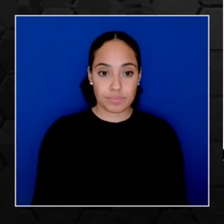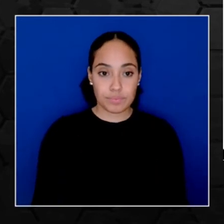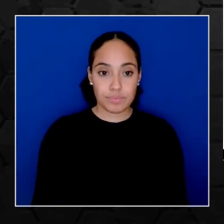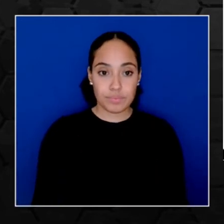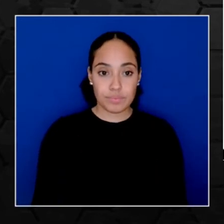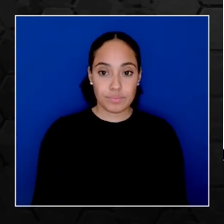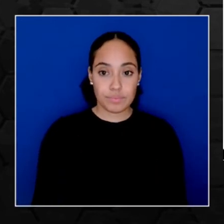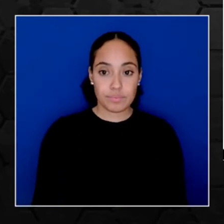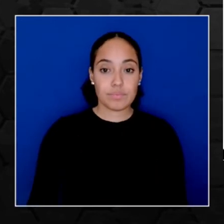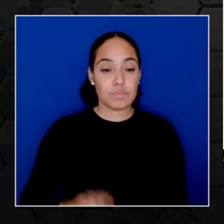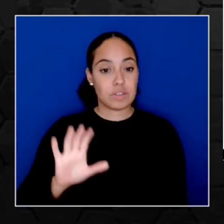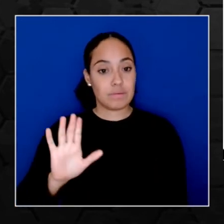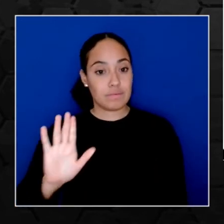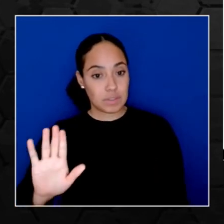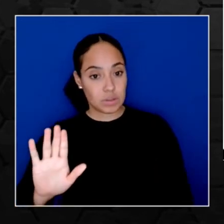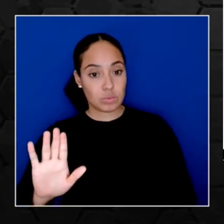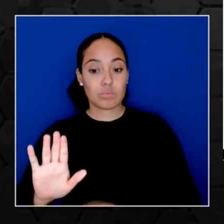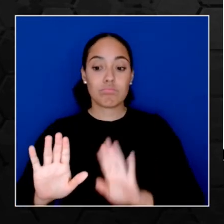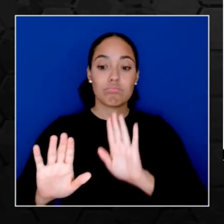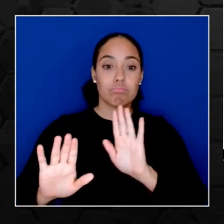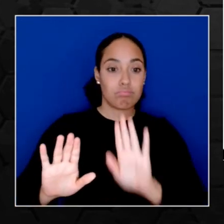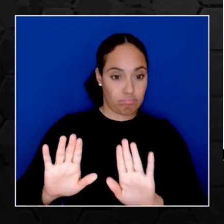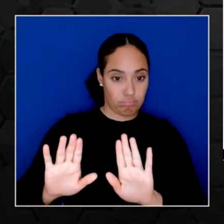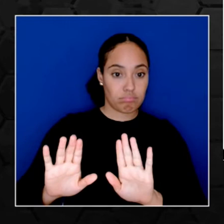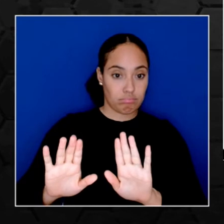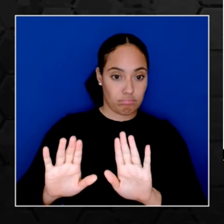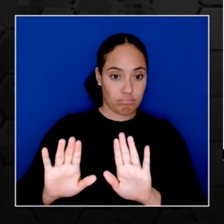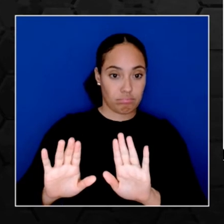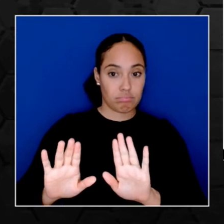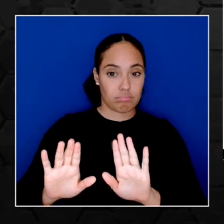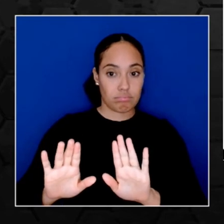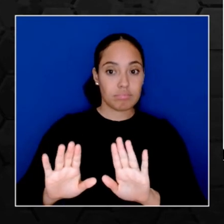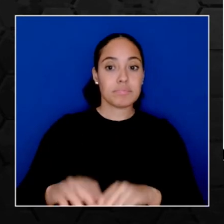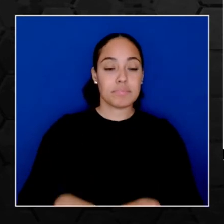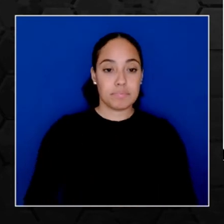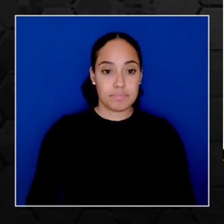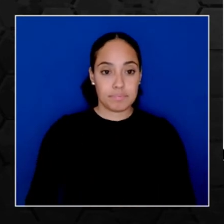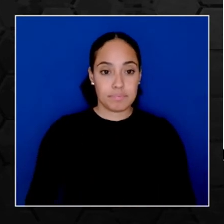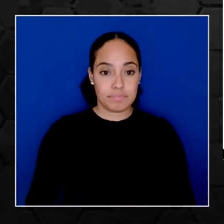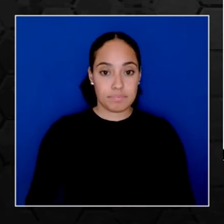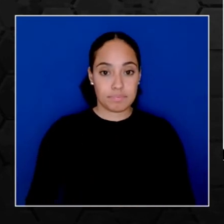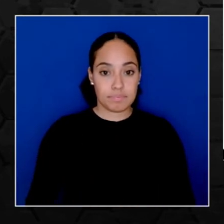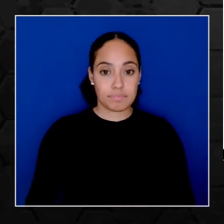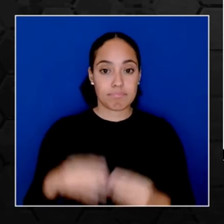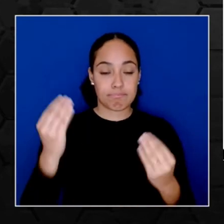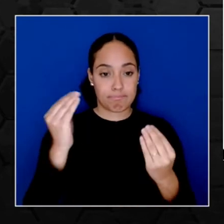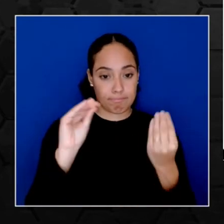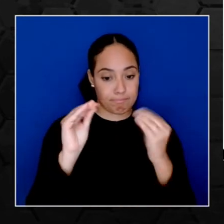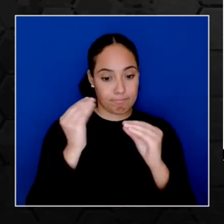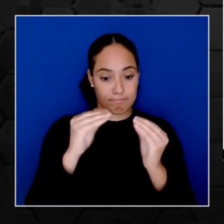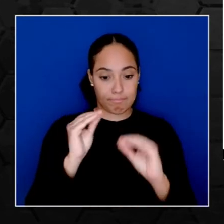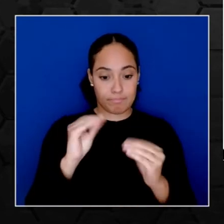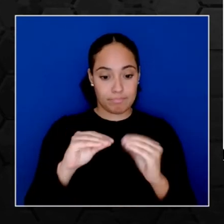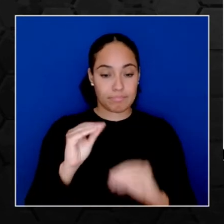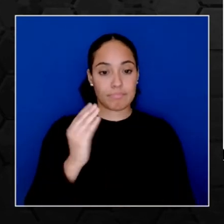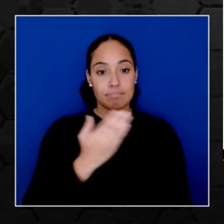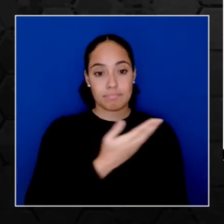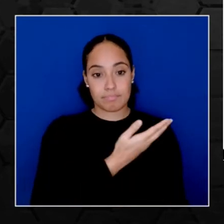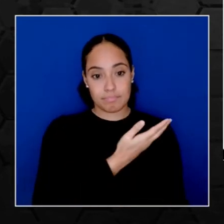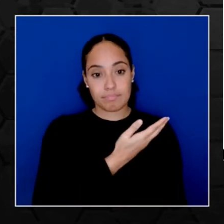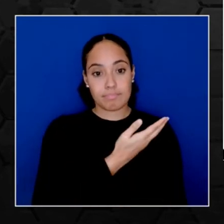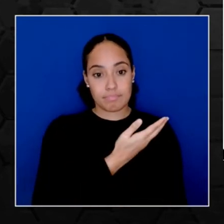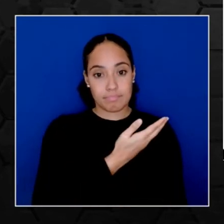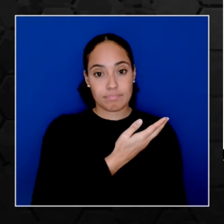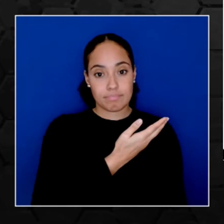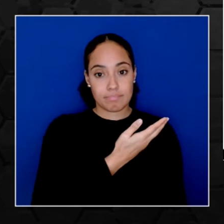collection or temperature simply, and select the method again as regex, which is regular expression, and just the word temperature is going to change. Everything else